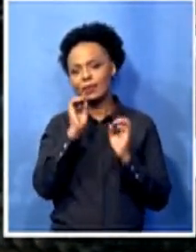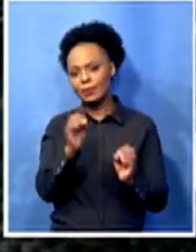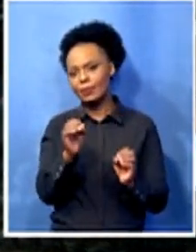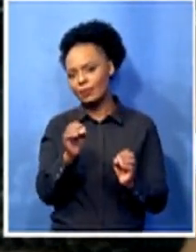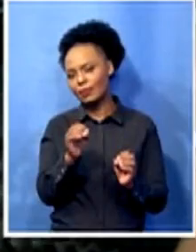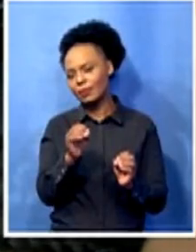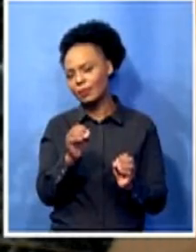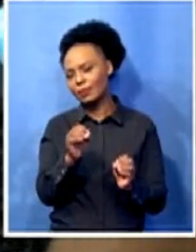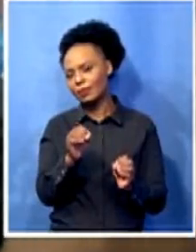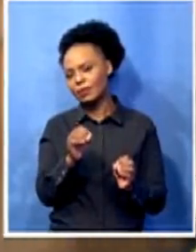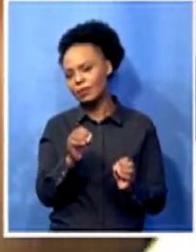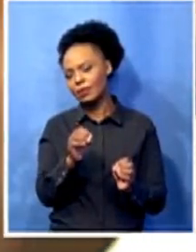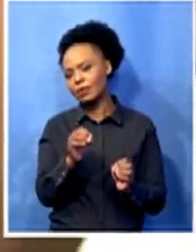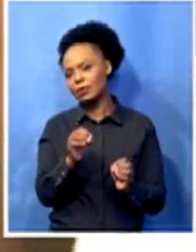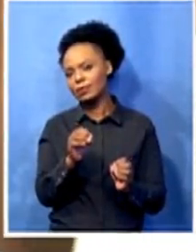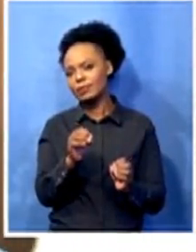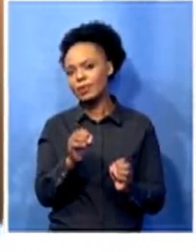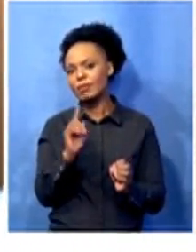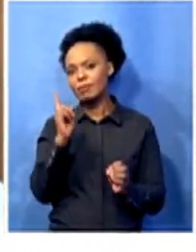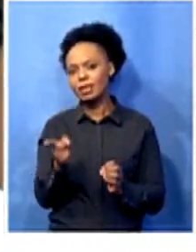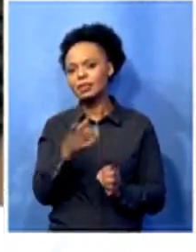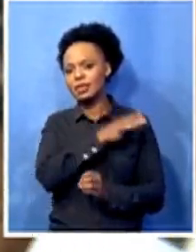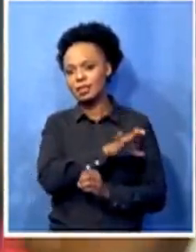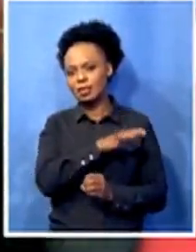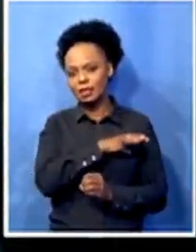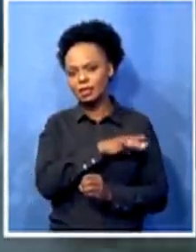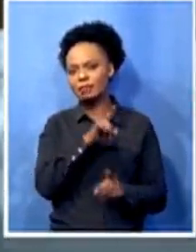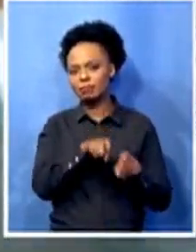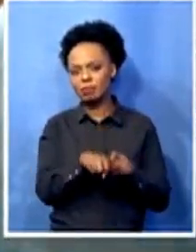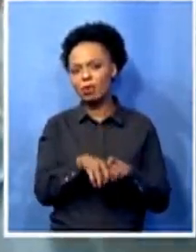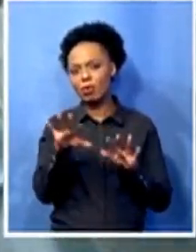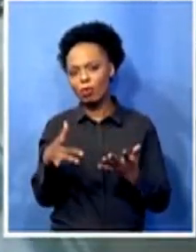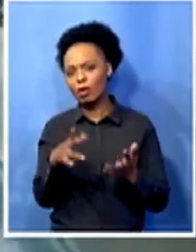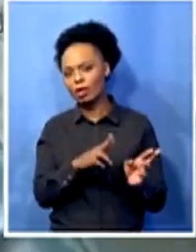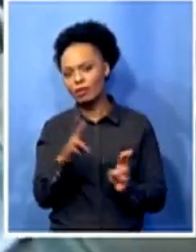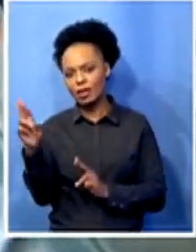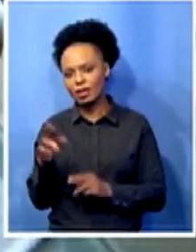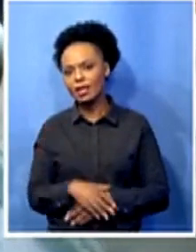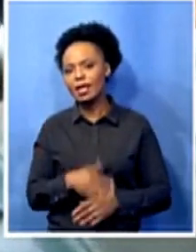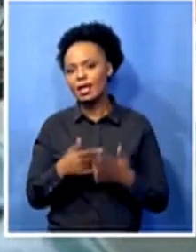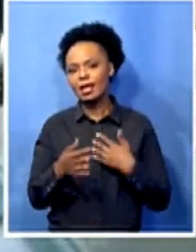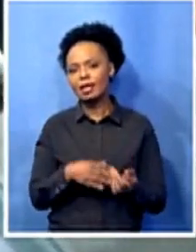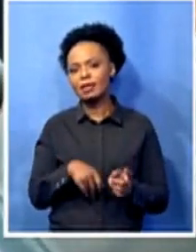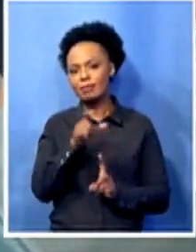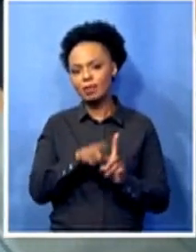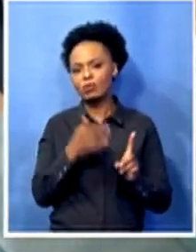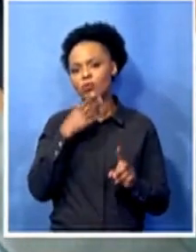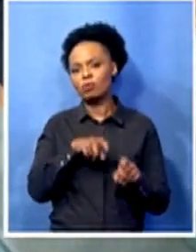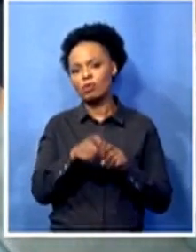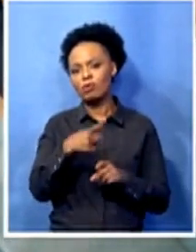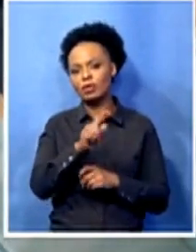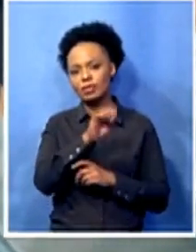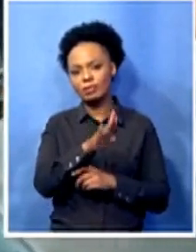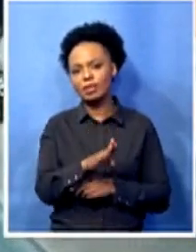call for everyone to be screened for TB every time they go to the clinic. All people living